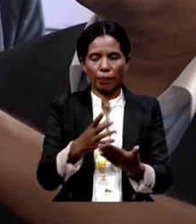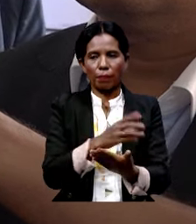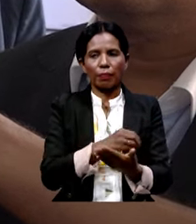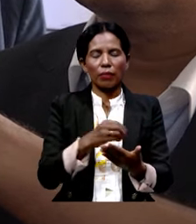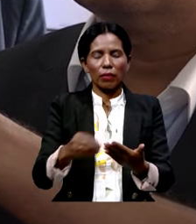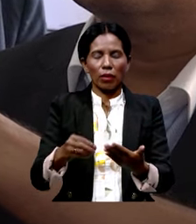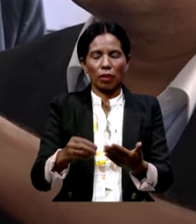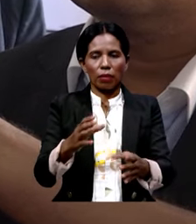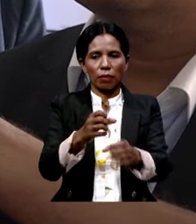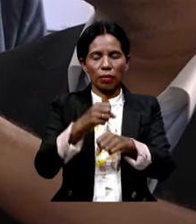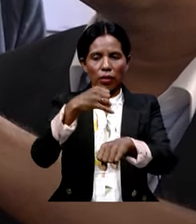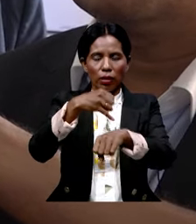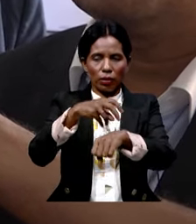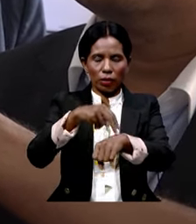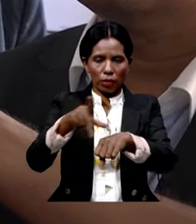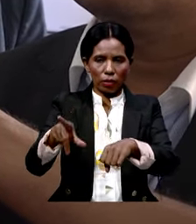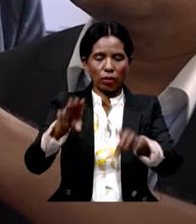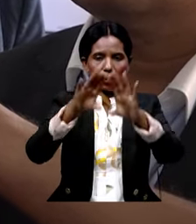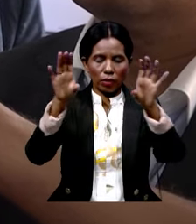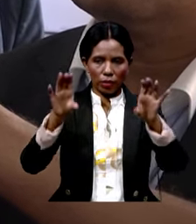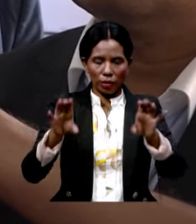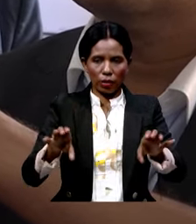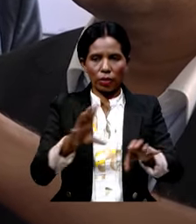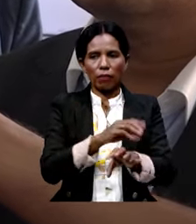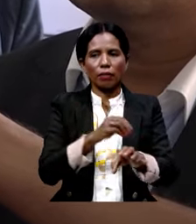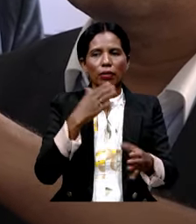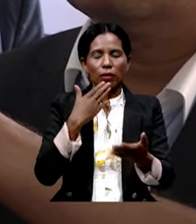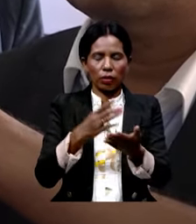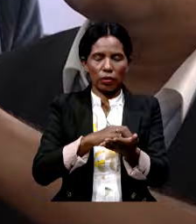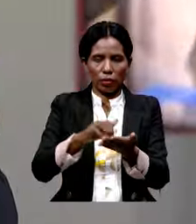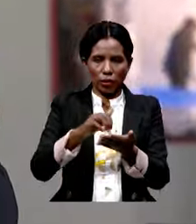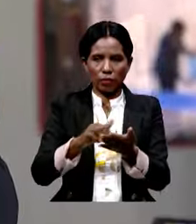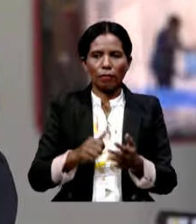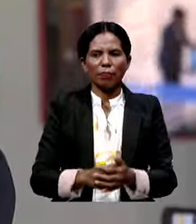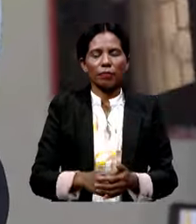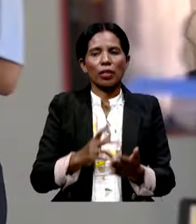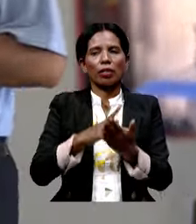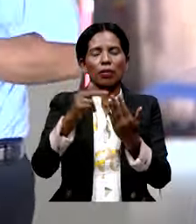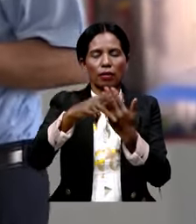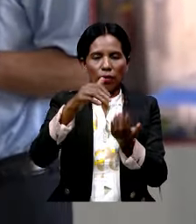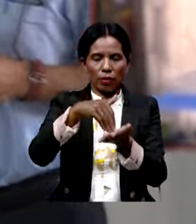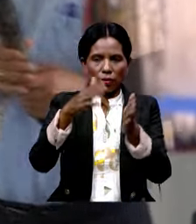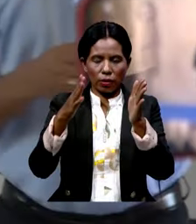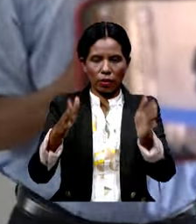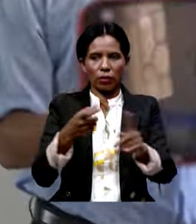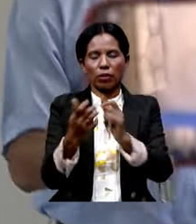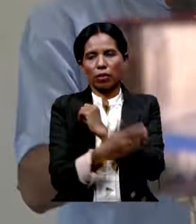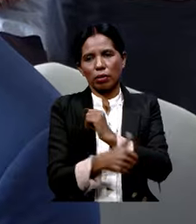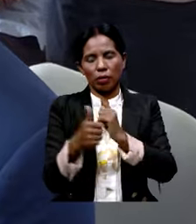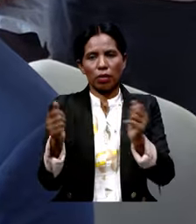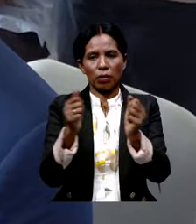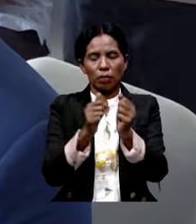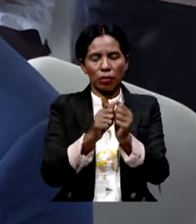the best international accreditation as well as the best international practical exposure. Ia inicia programa ne estudante estrangeiro sira ho total